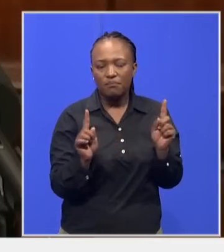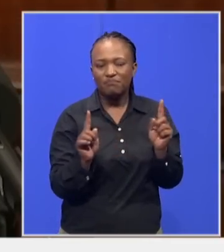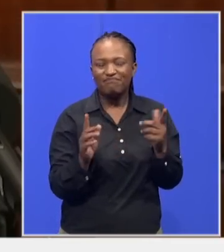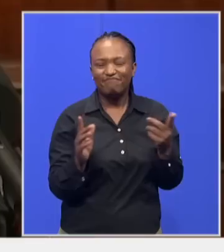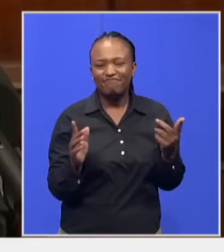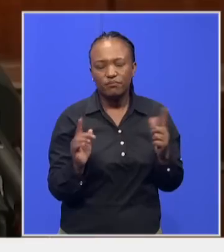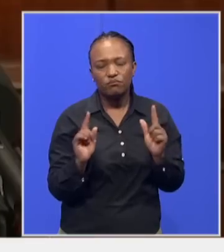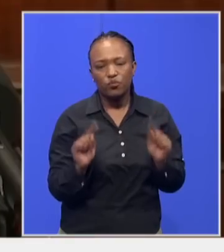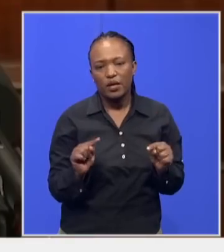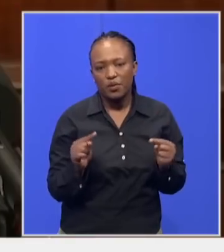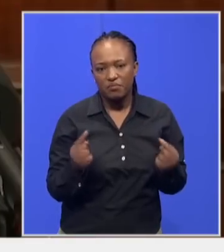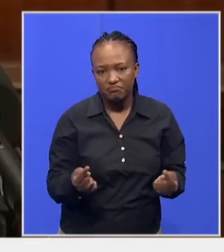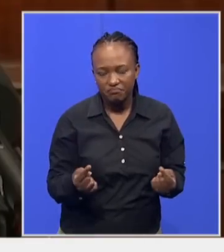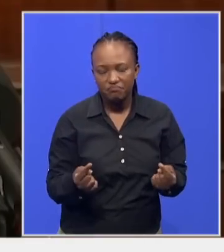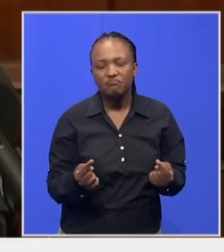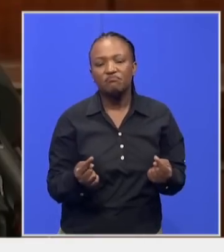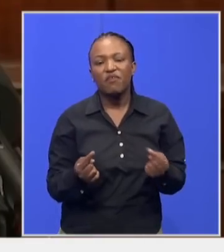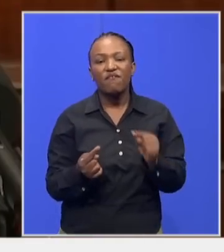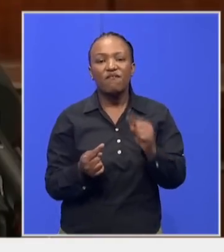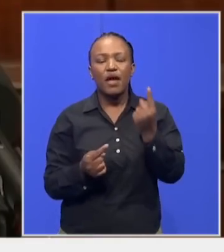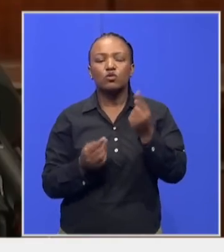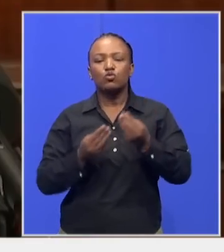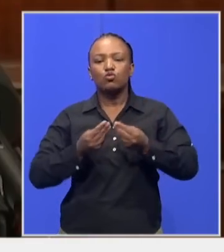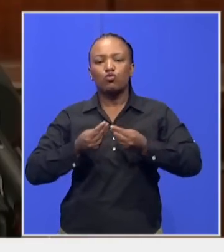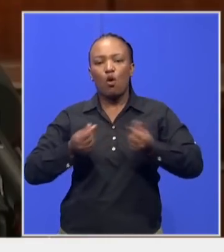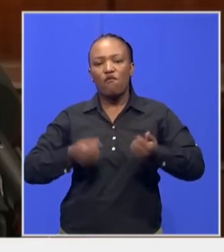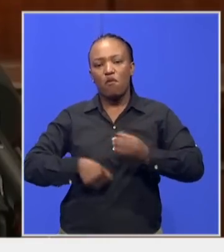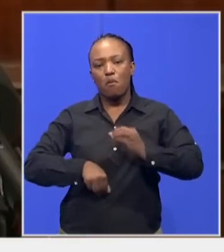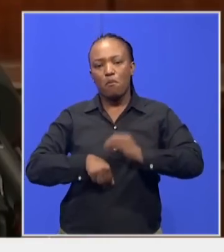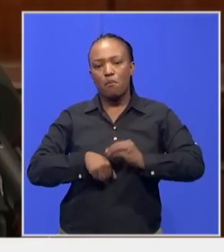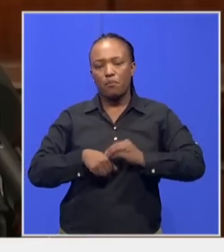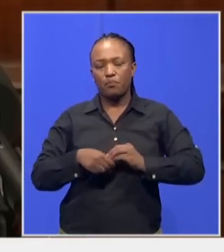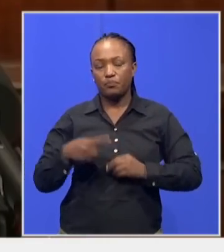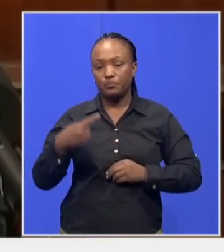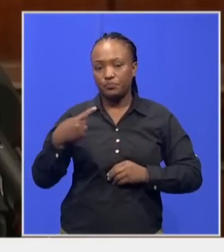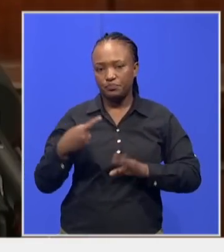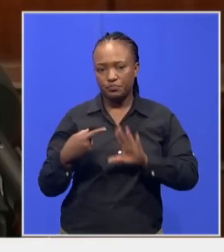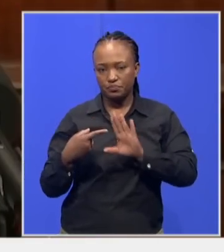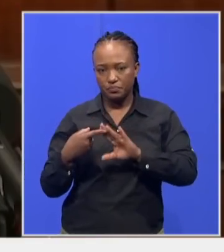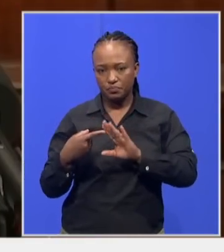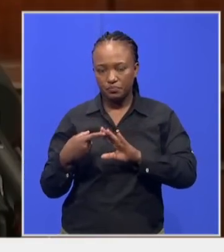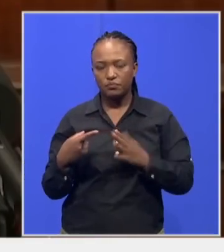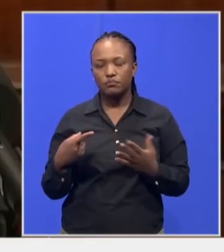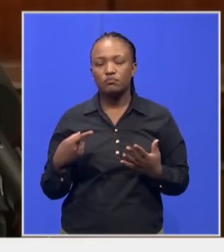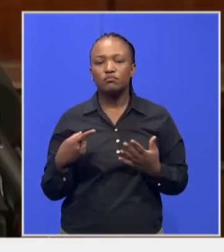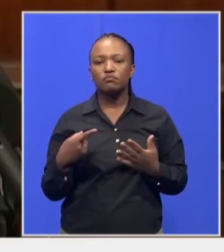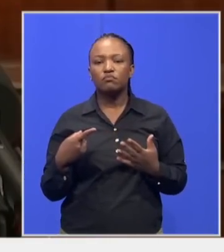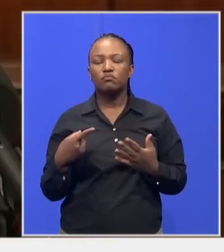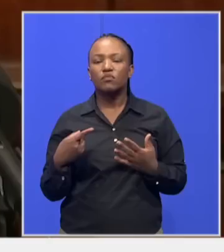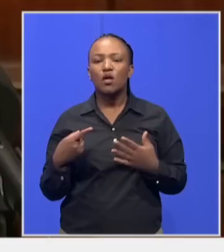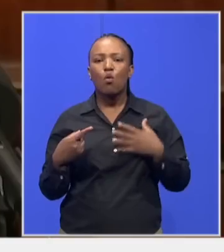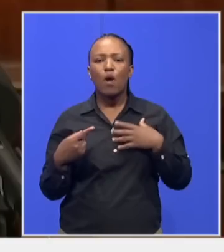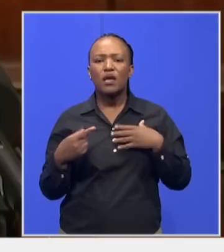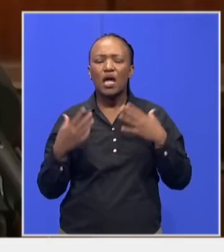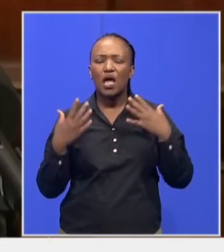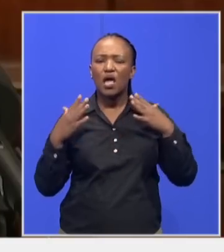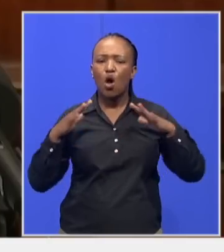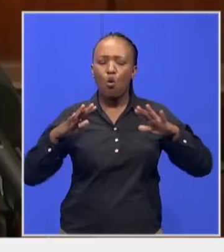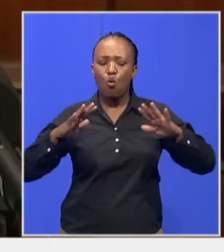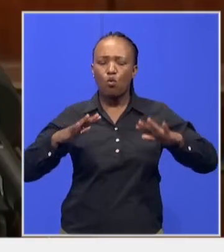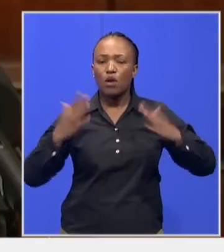inability, first, to address the issue that have to do with the cooling towers. So what they are saying there is